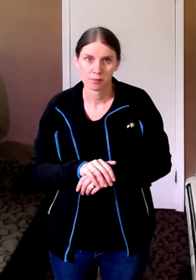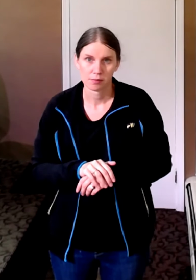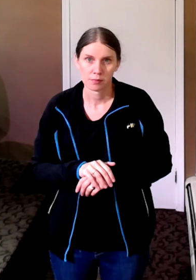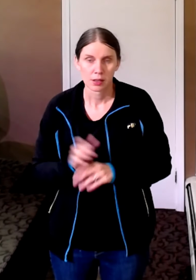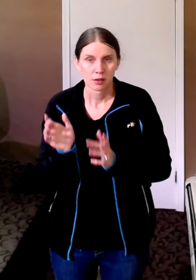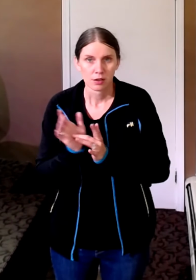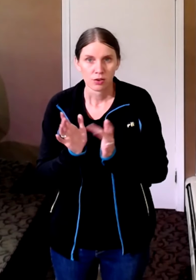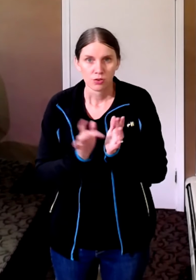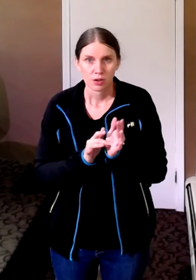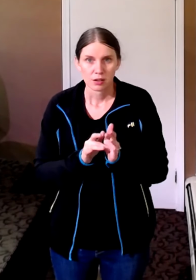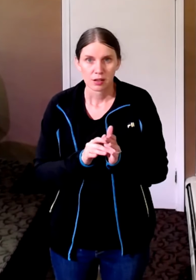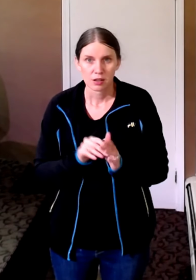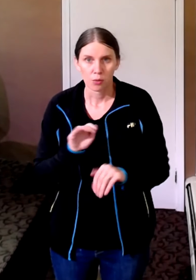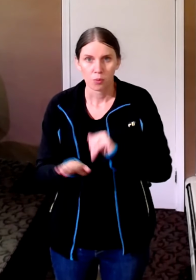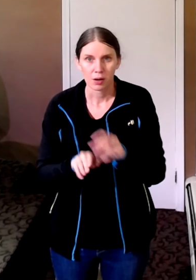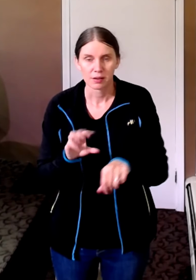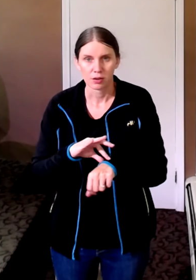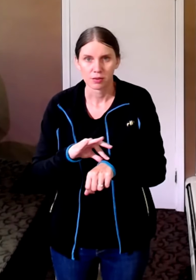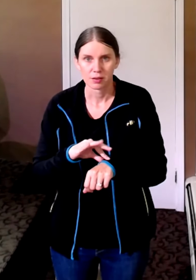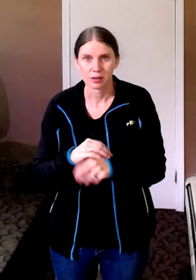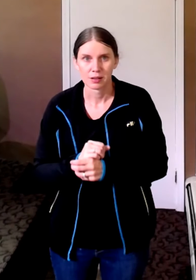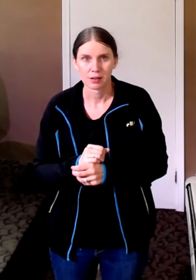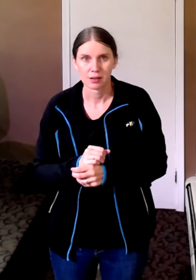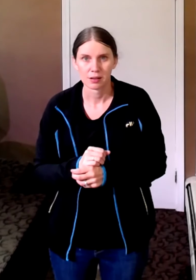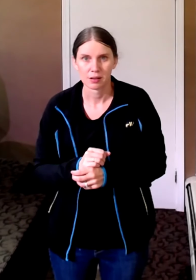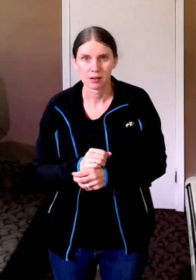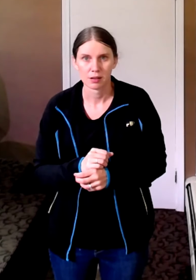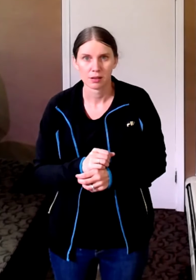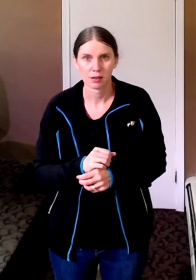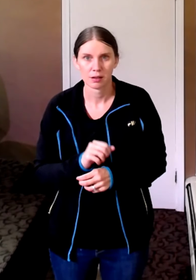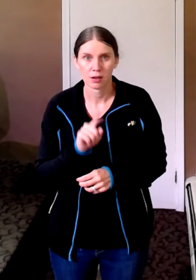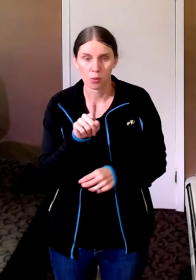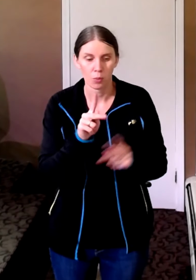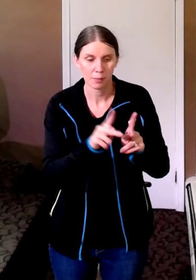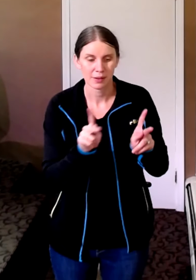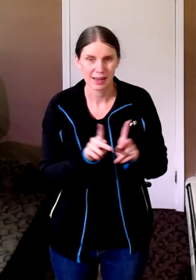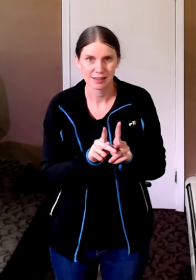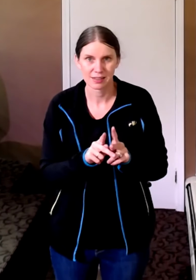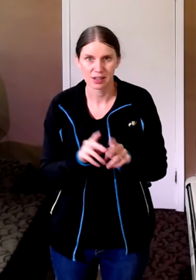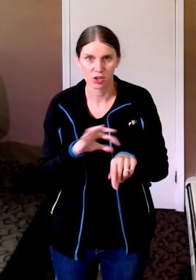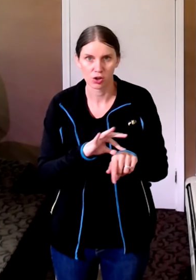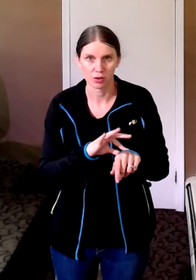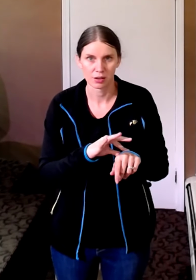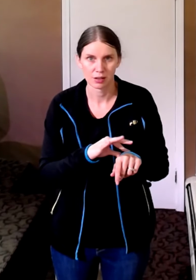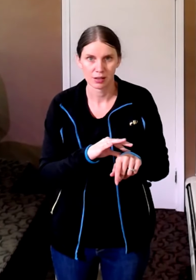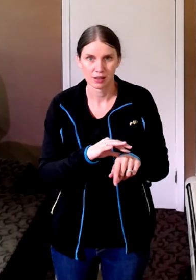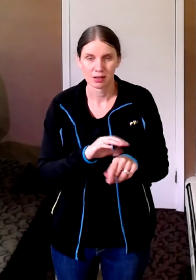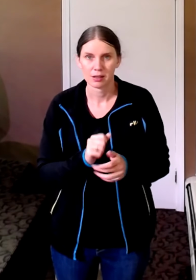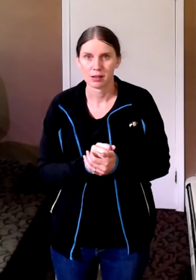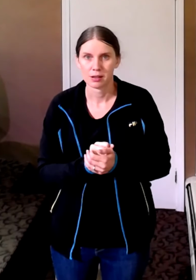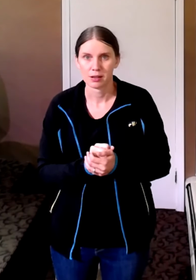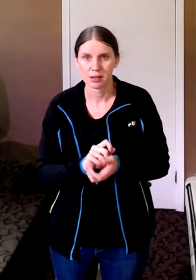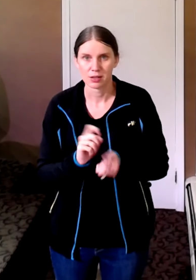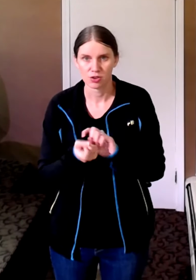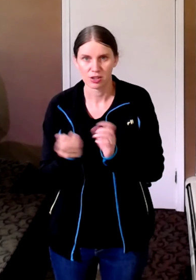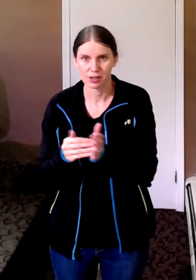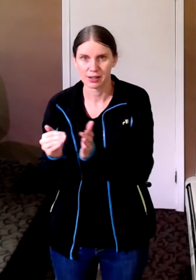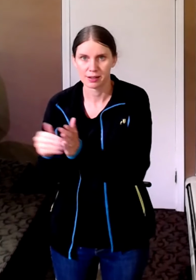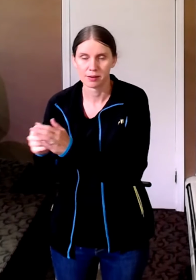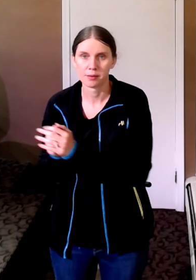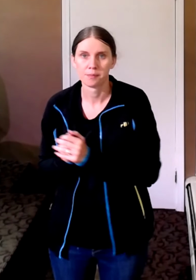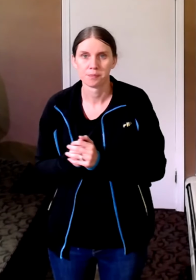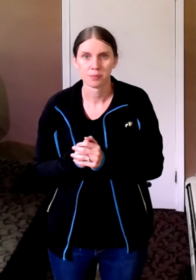You know, Jesus walked around. He was in one place when he was on this earth at a time. And so what